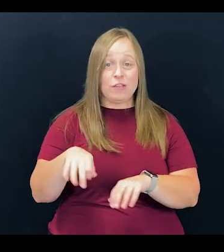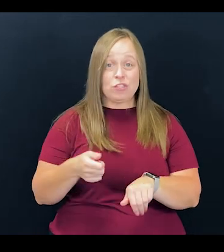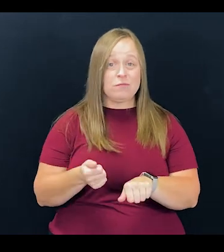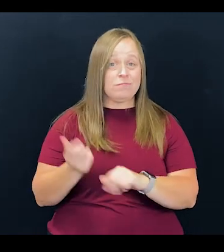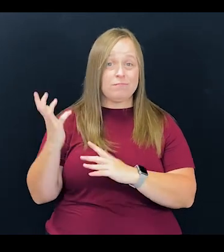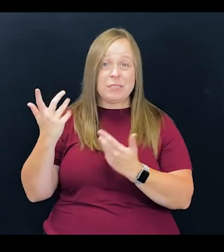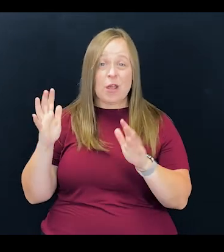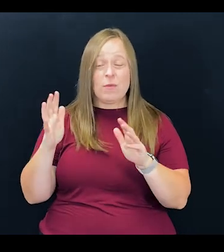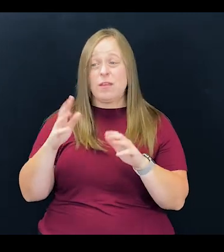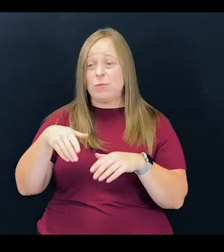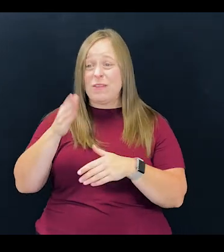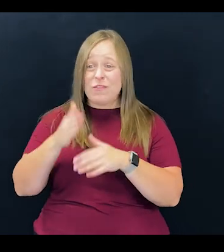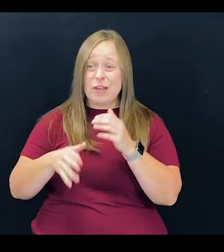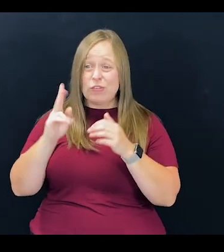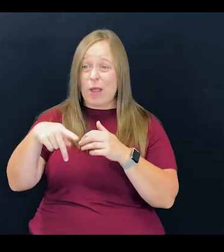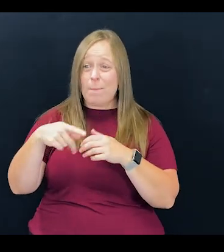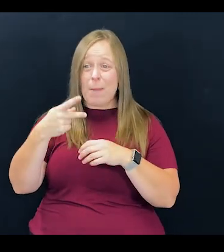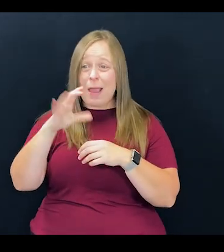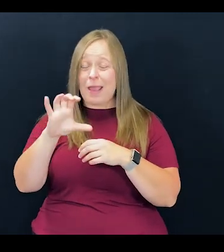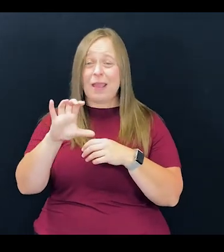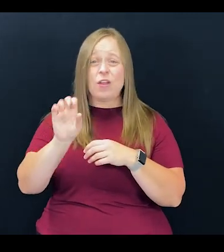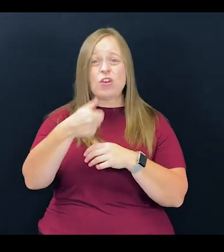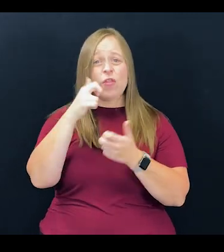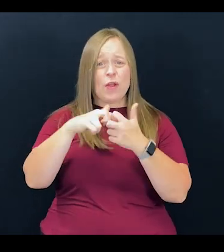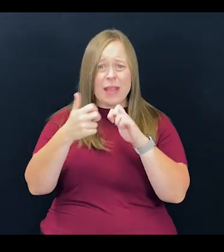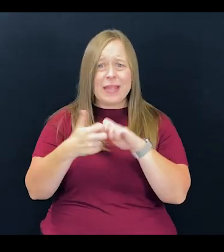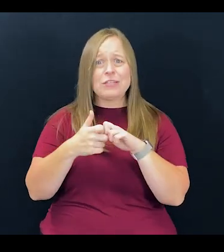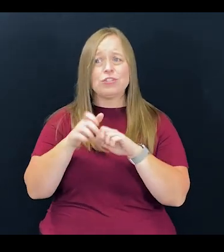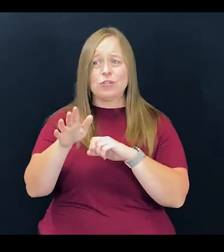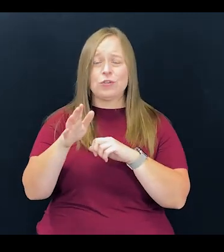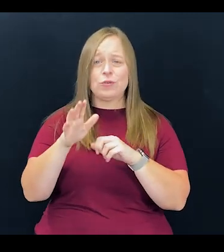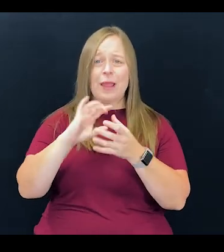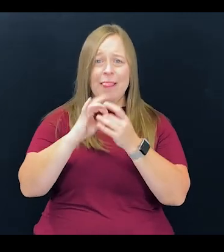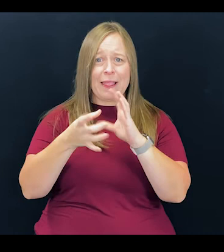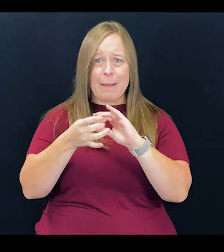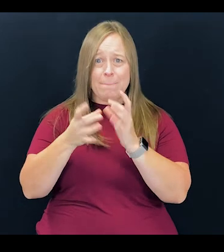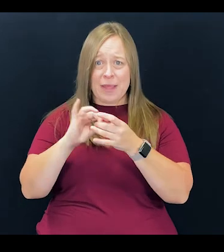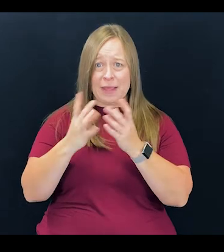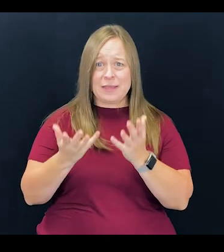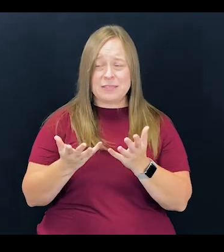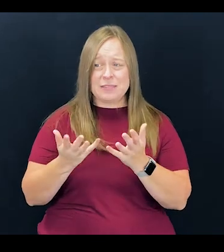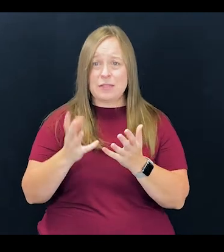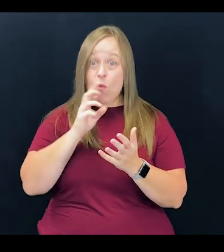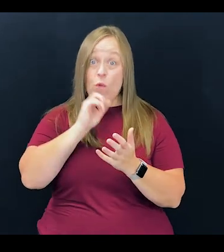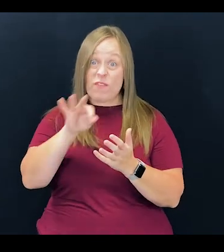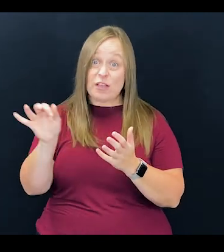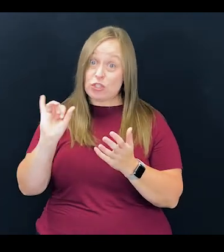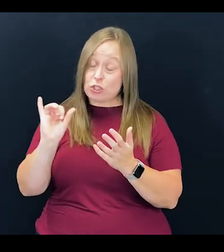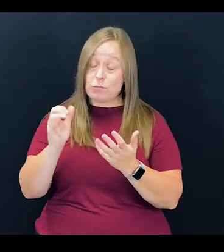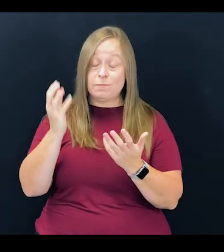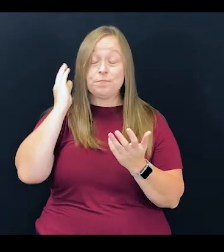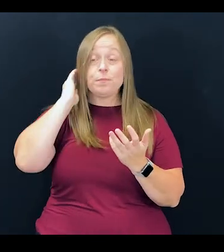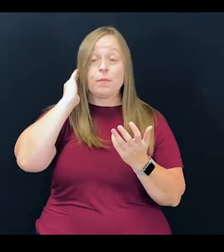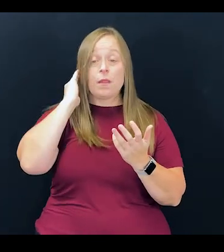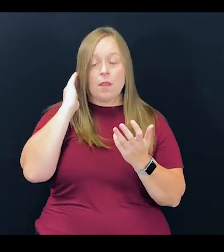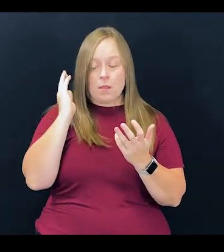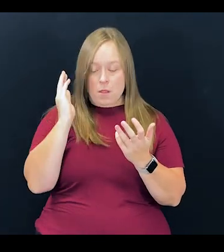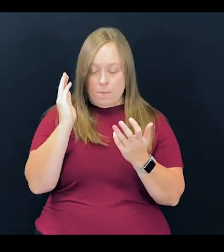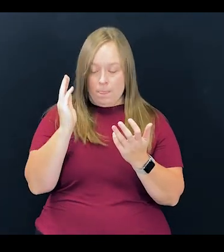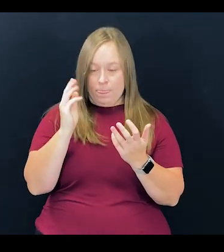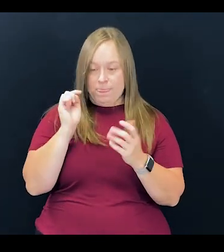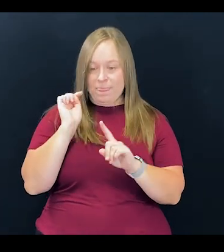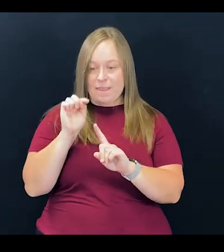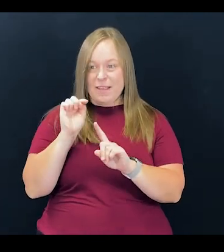outdated. And as we finish up this podcast, there's another issue in the Olympics that is outdated as well.